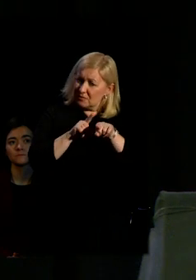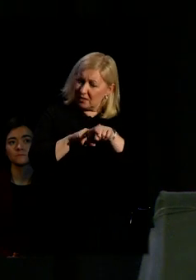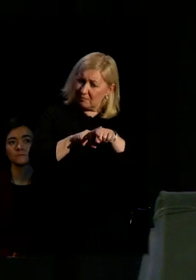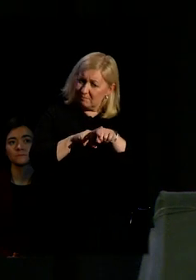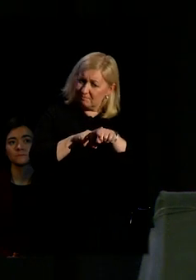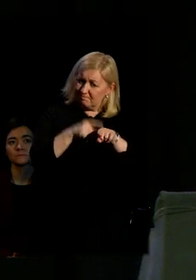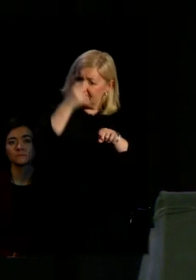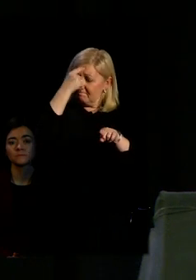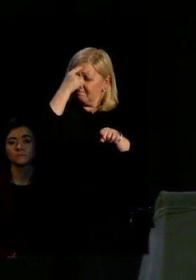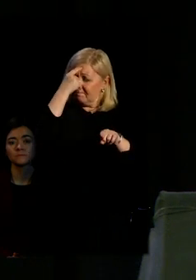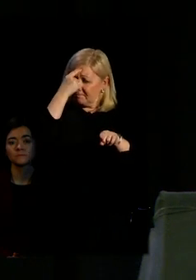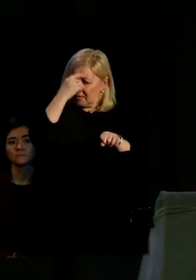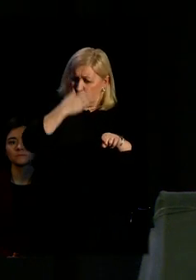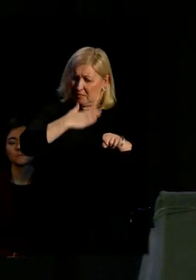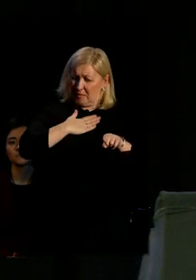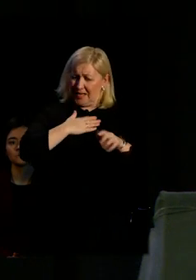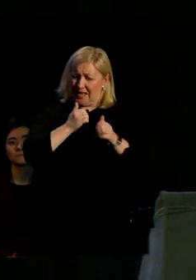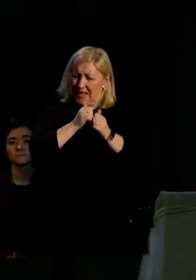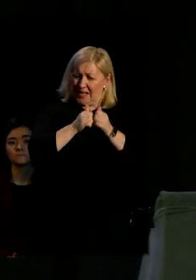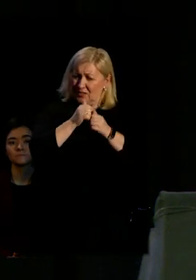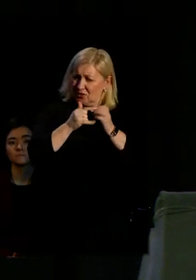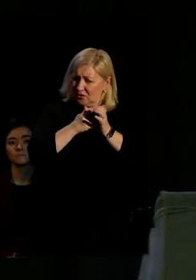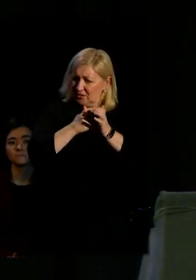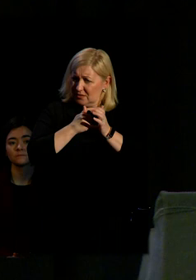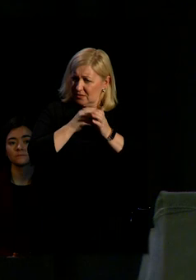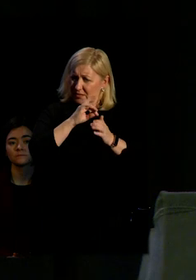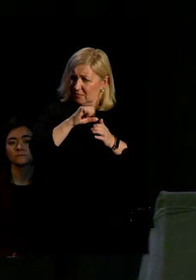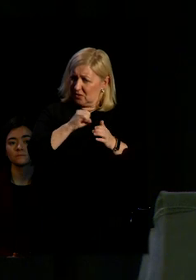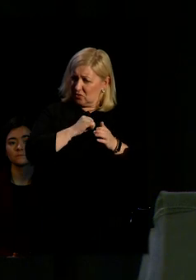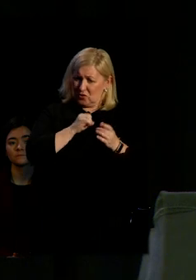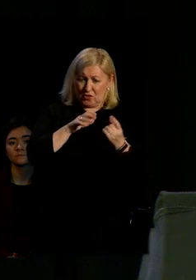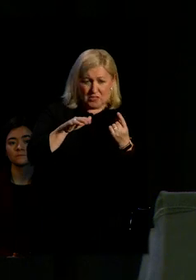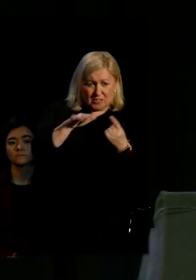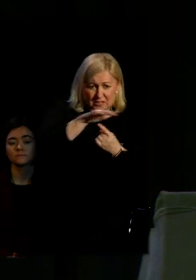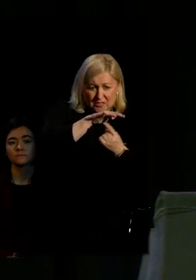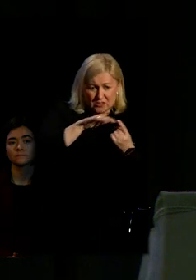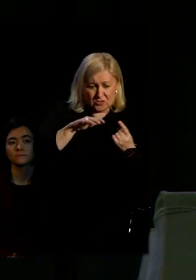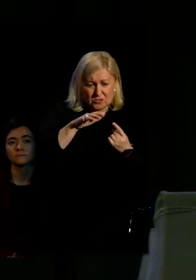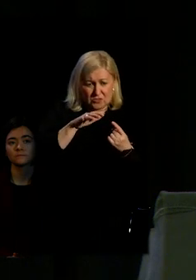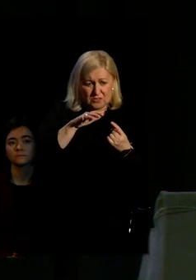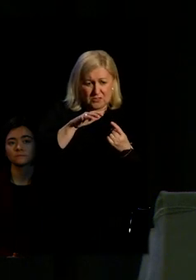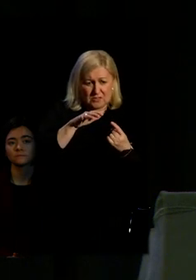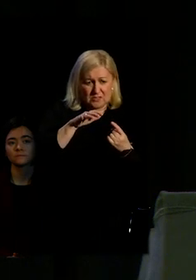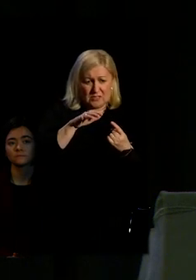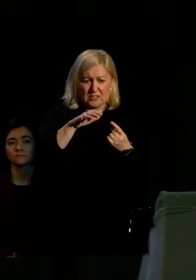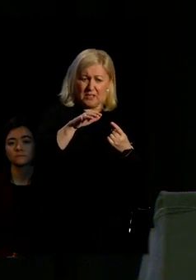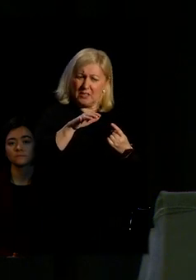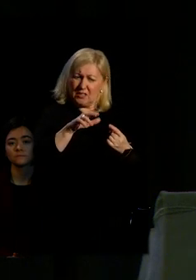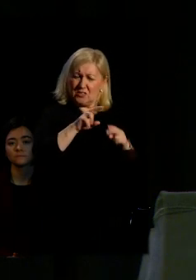actions which will ensure that the conditions of fear and